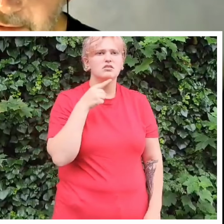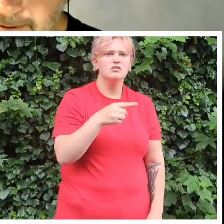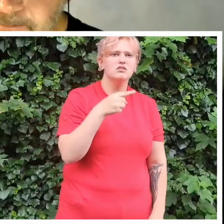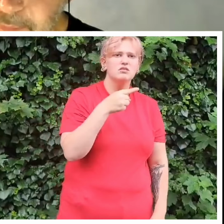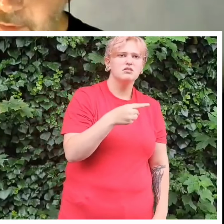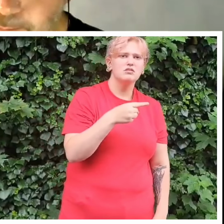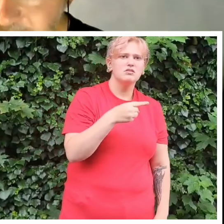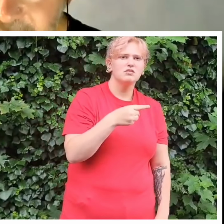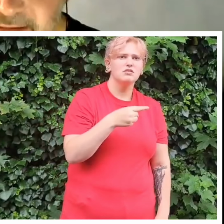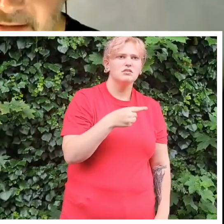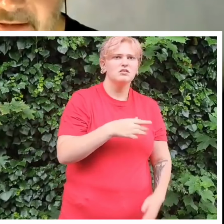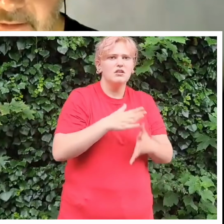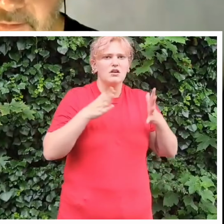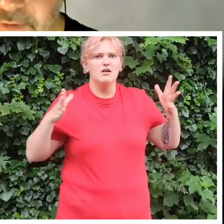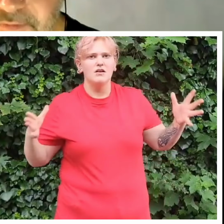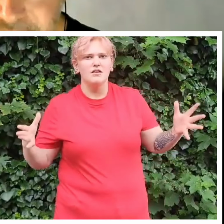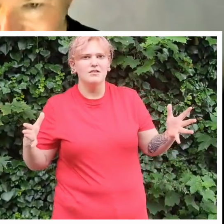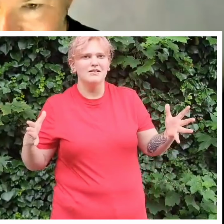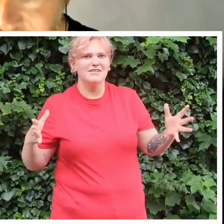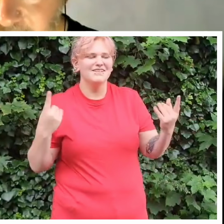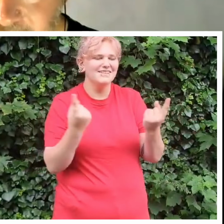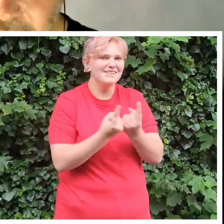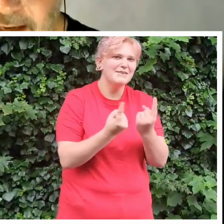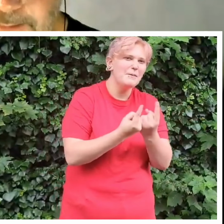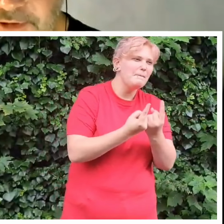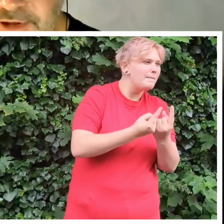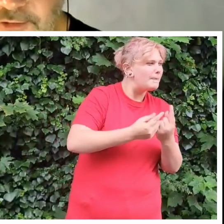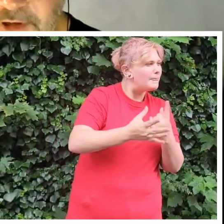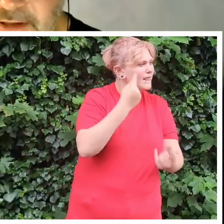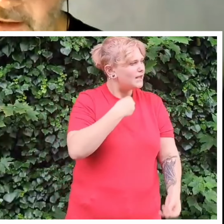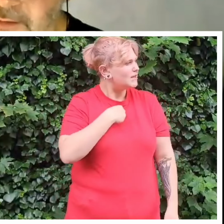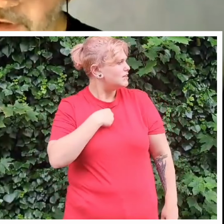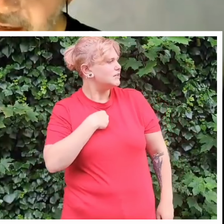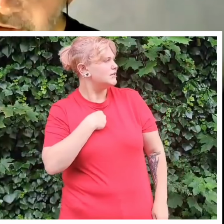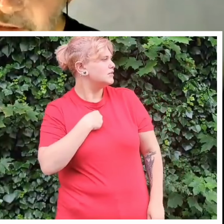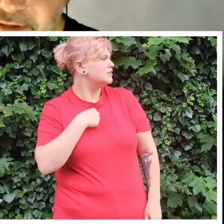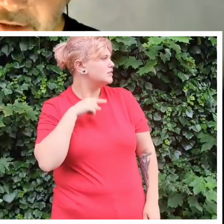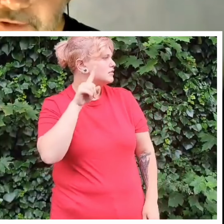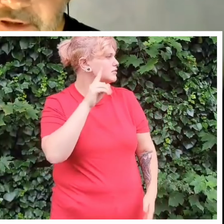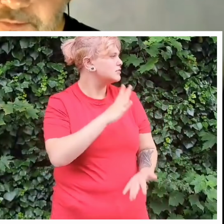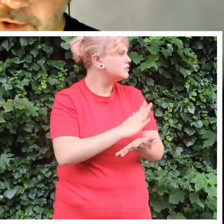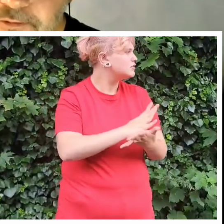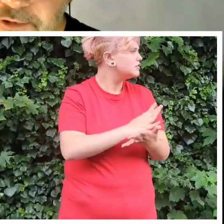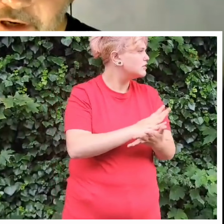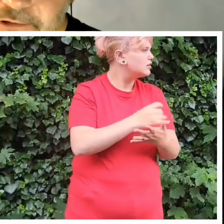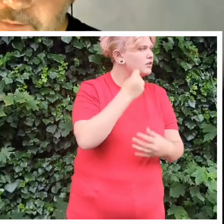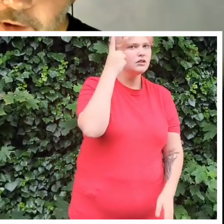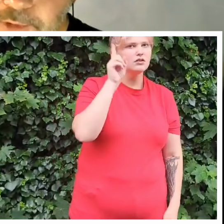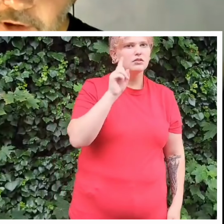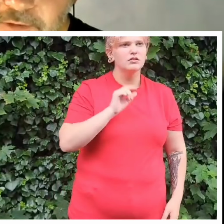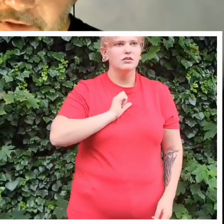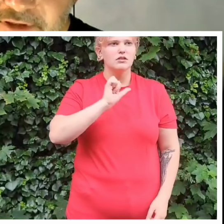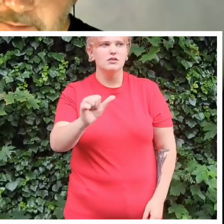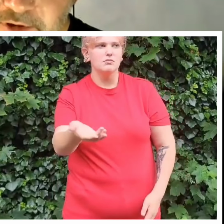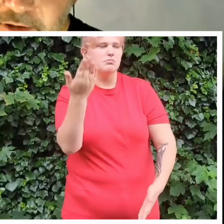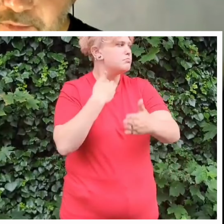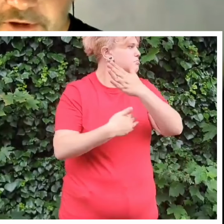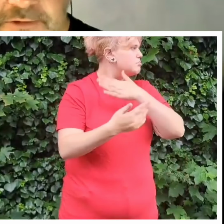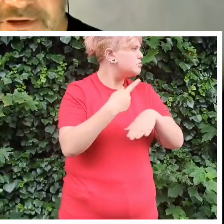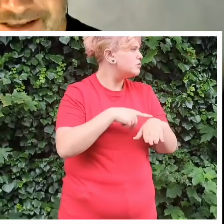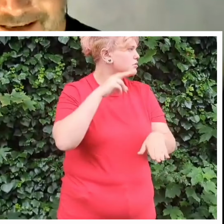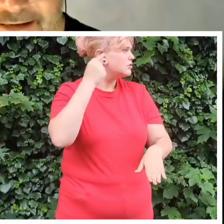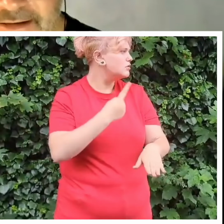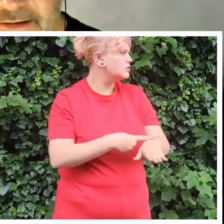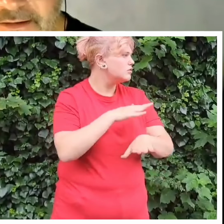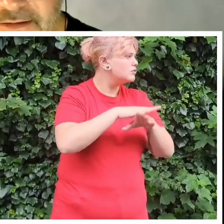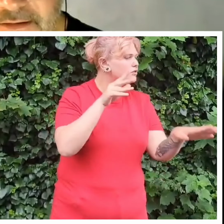was the biggest thing that happened to me. But actually, it's interesting what you were sharing a moment ago, that sometimes we